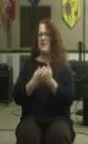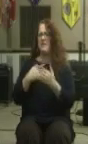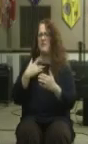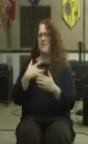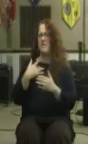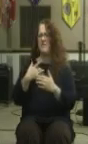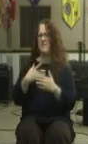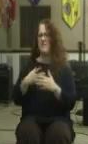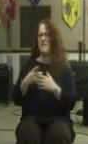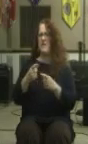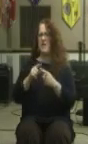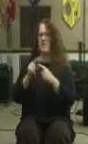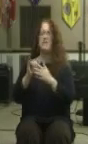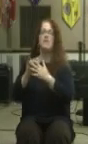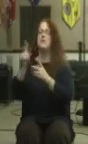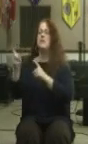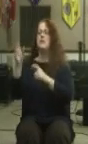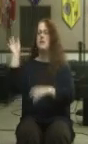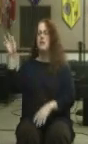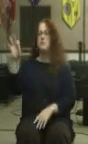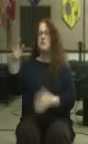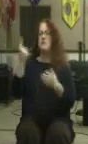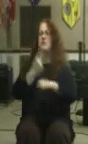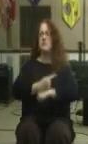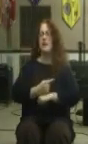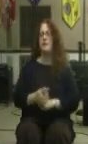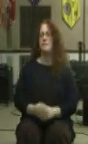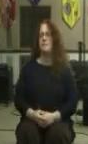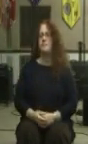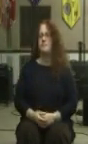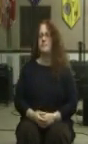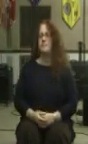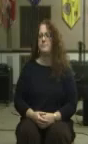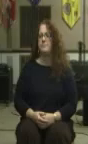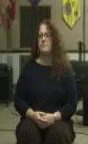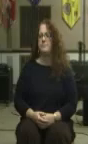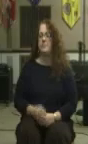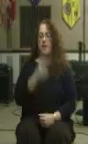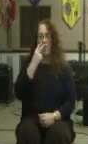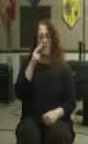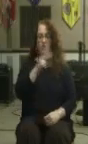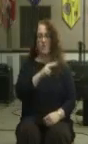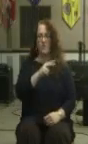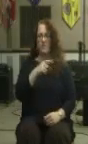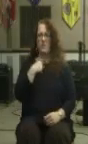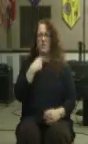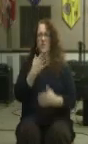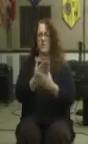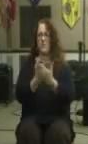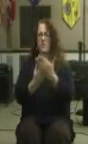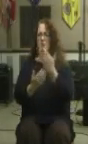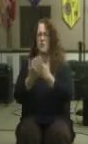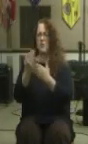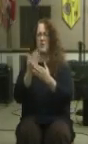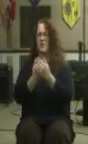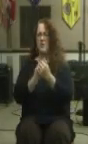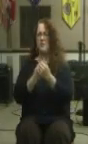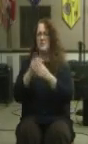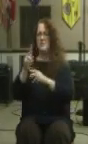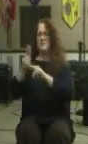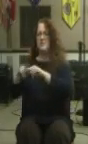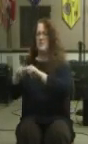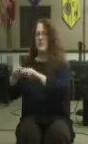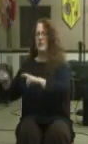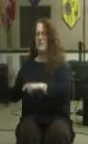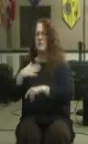so I feel that God wants me to take over and I minister today. And I looked at him, you with your burning